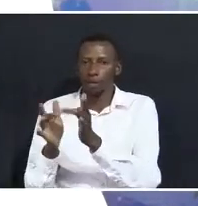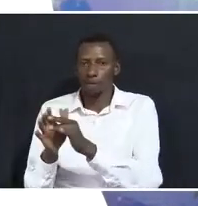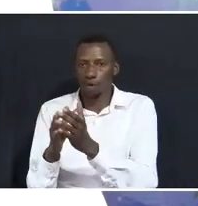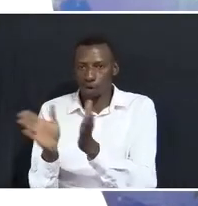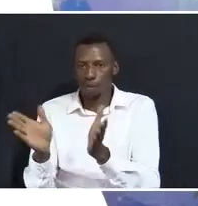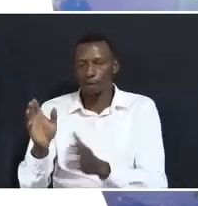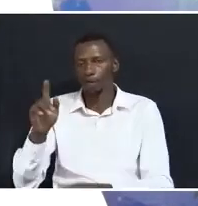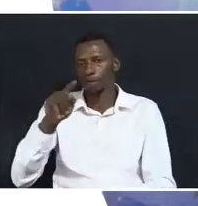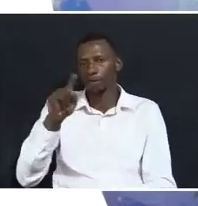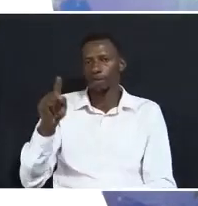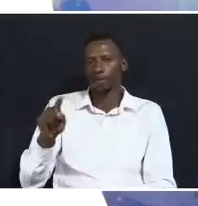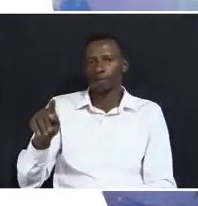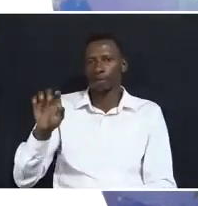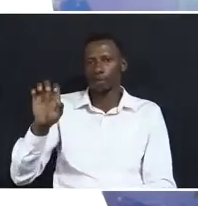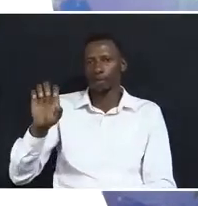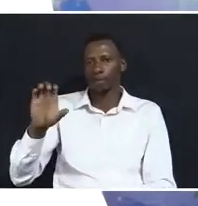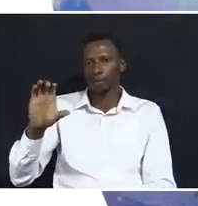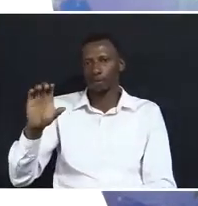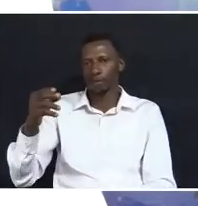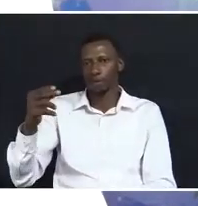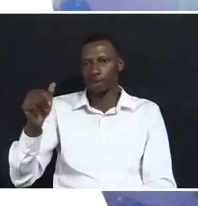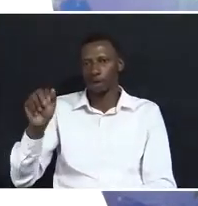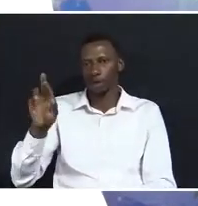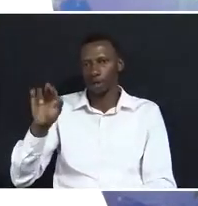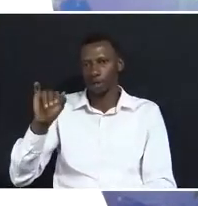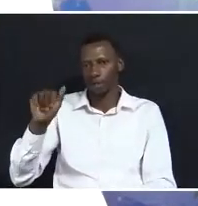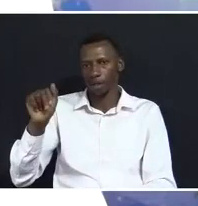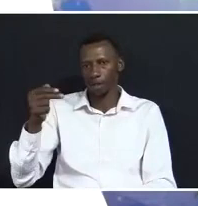Zechariah chapter 9 and verse number 9.